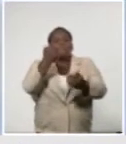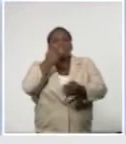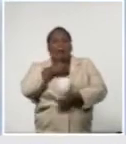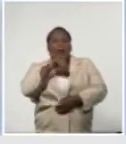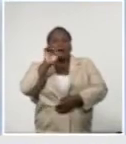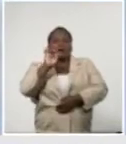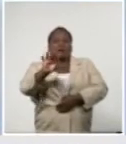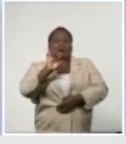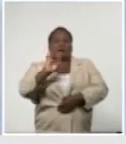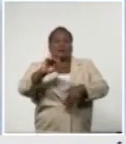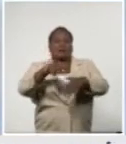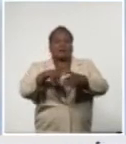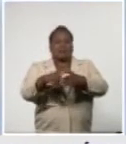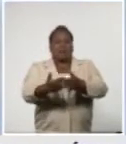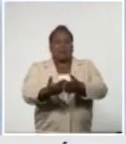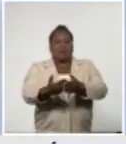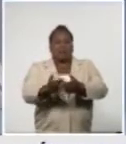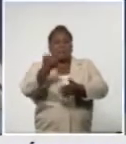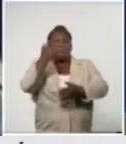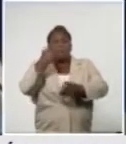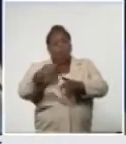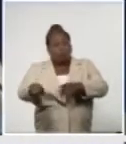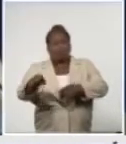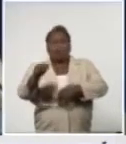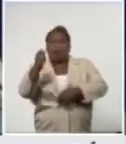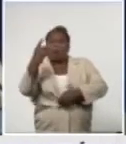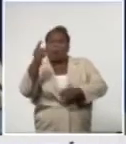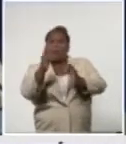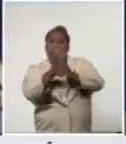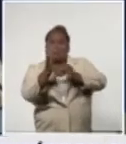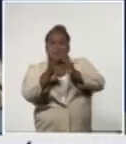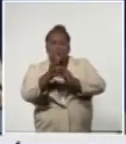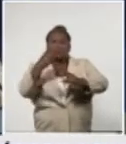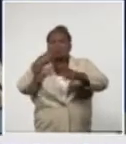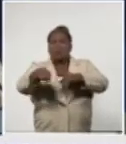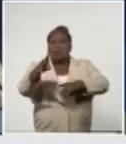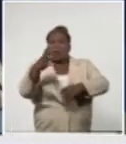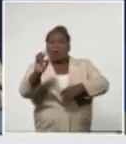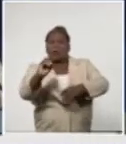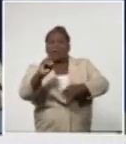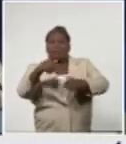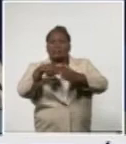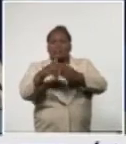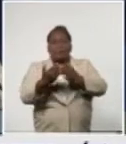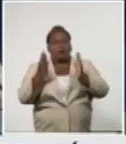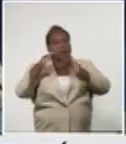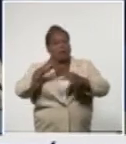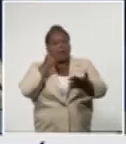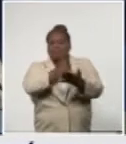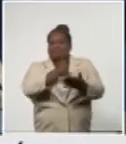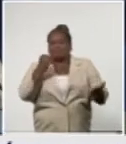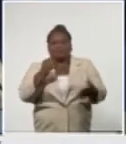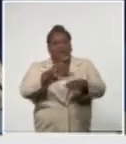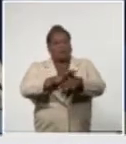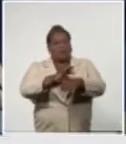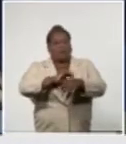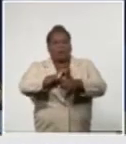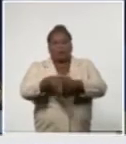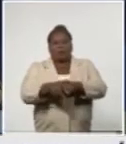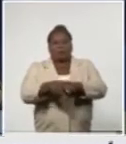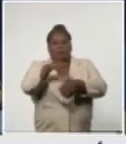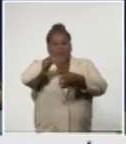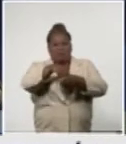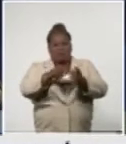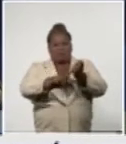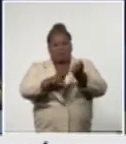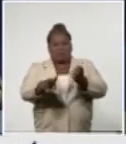remaining provinces and the Isle of Youth Special Municipality, they already have spent more than 50 days, and some